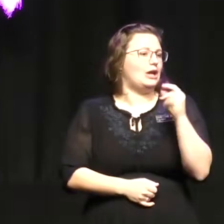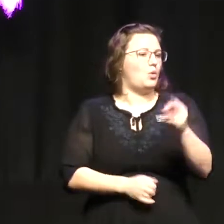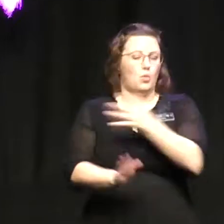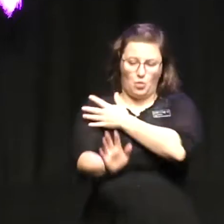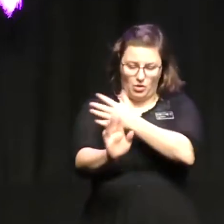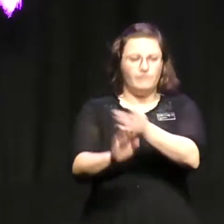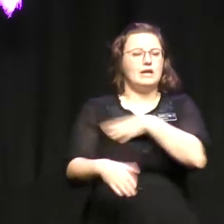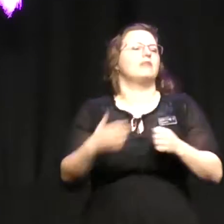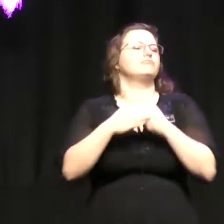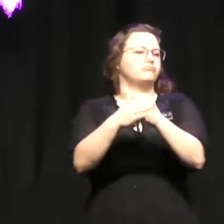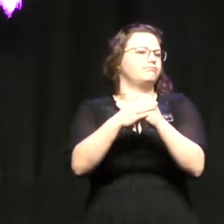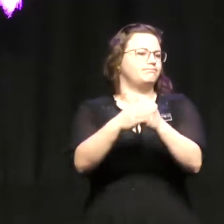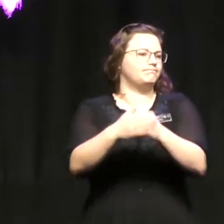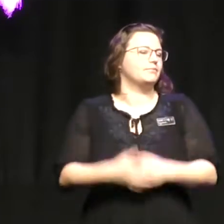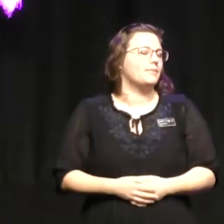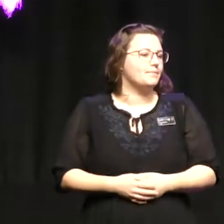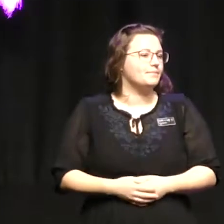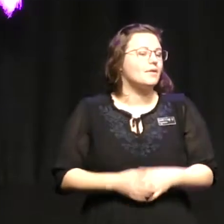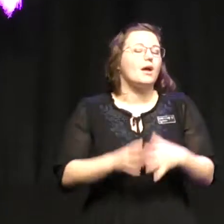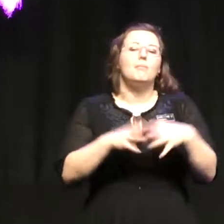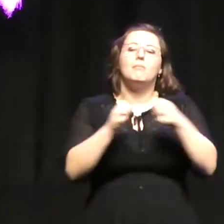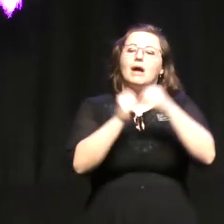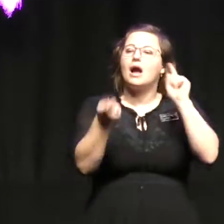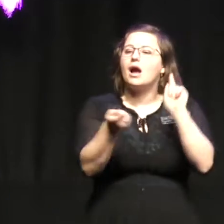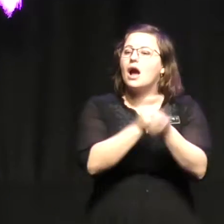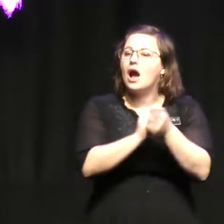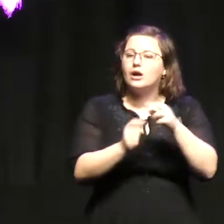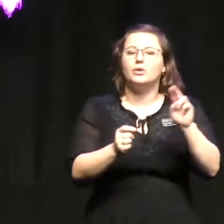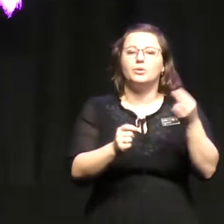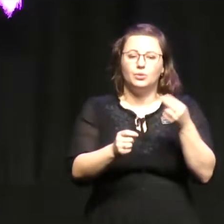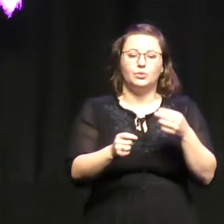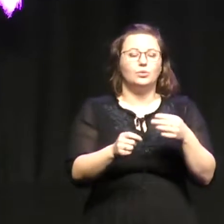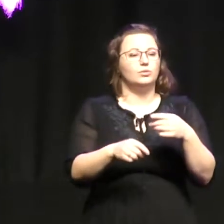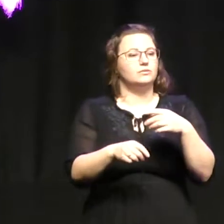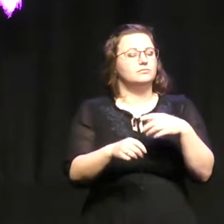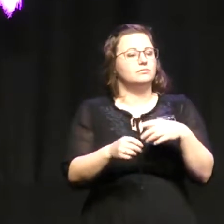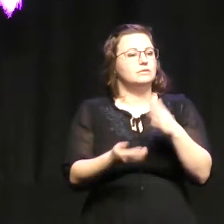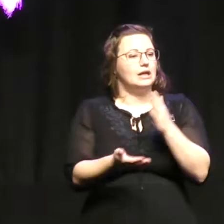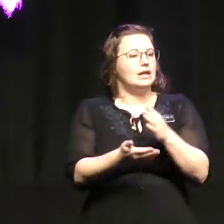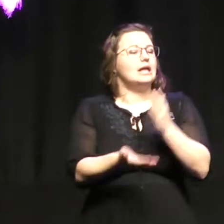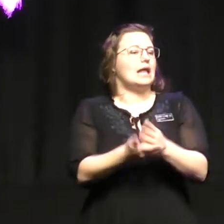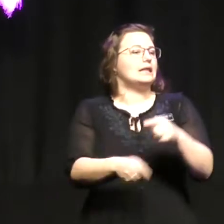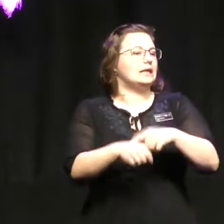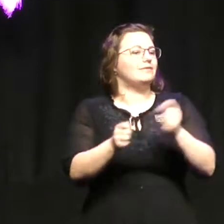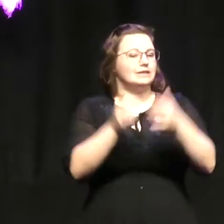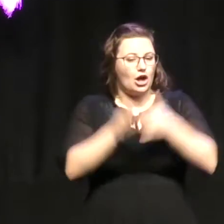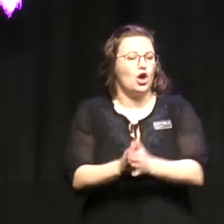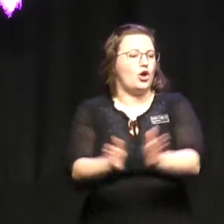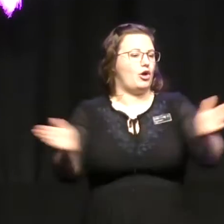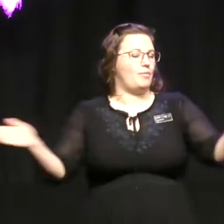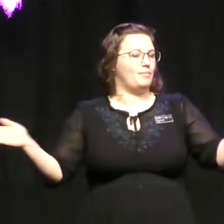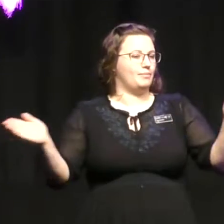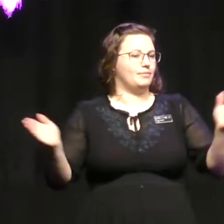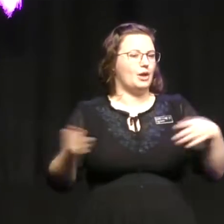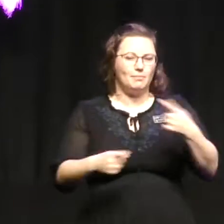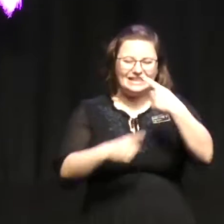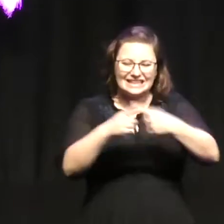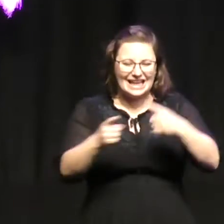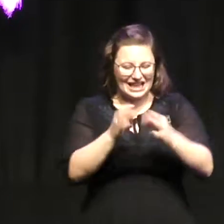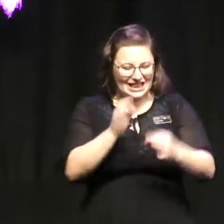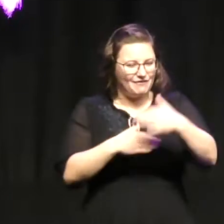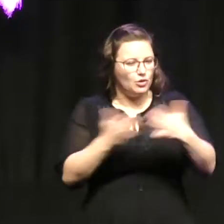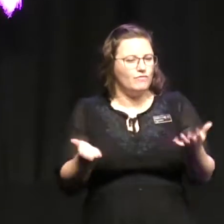years. But perhaps time has come to broaden and sharpen the definition of